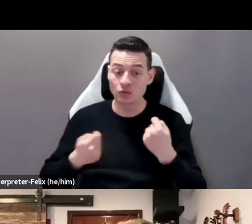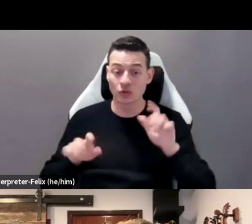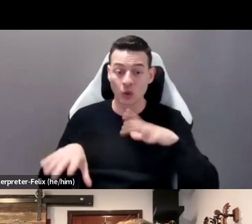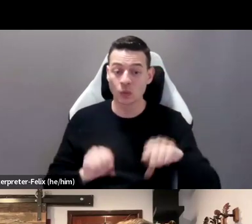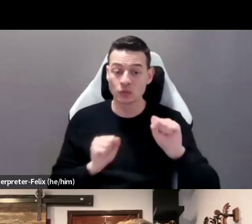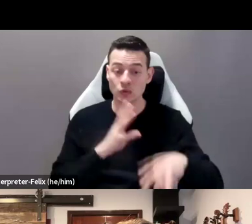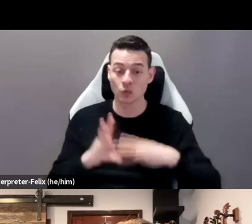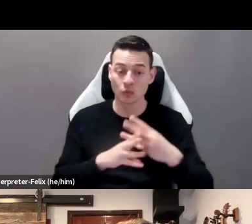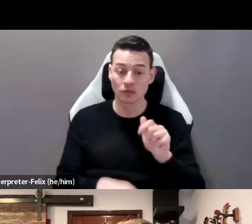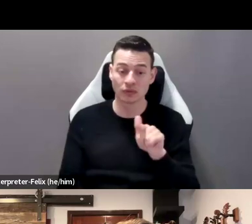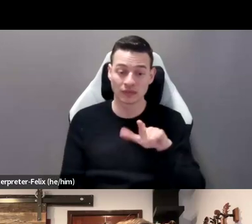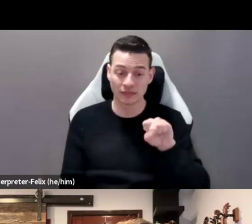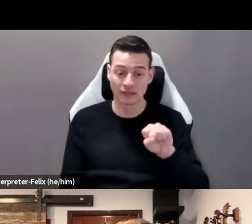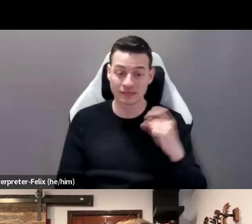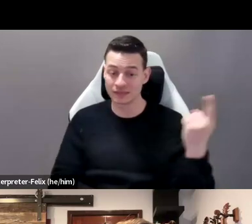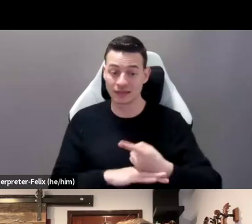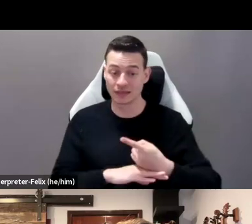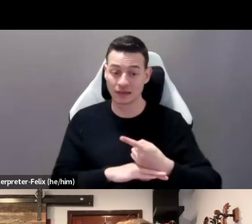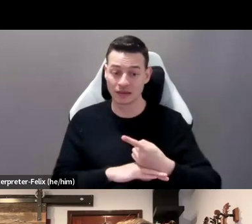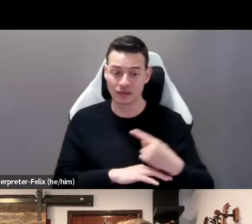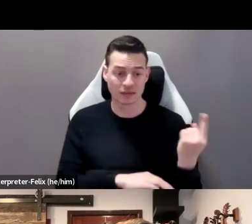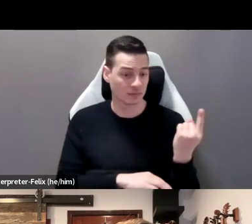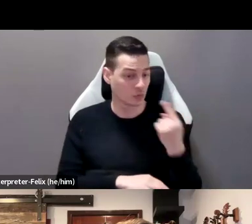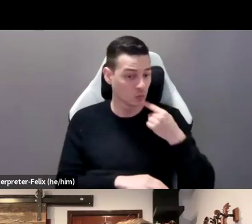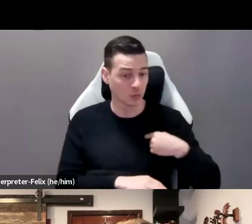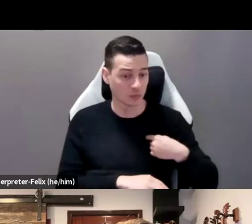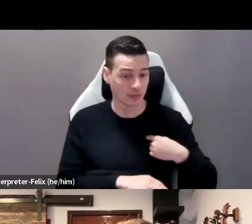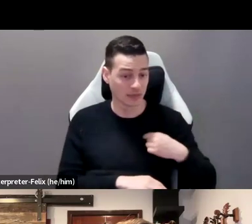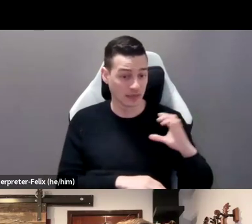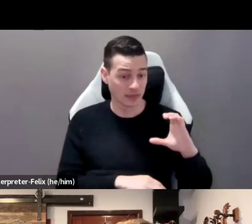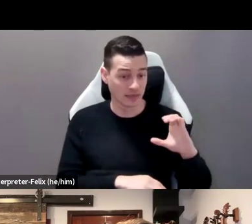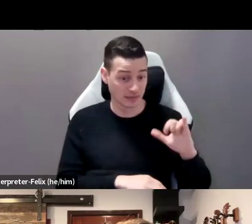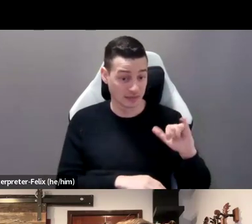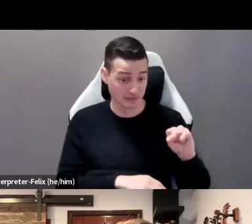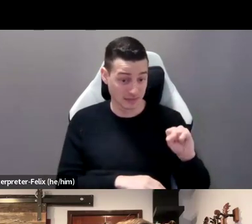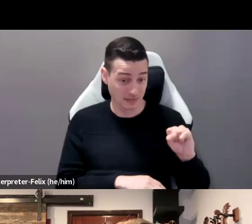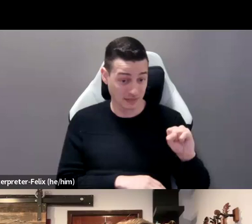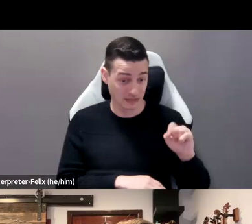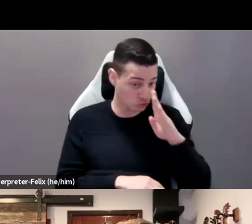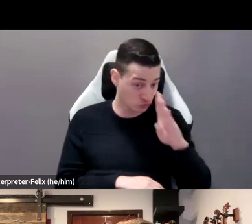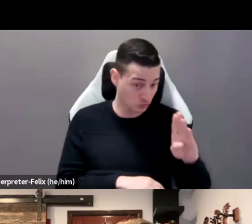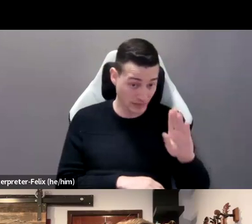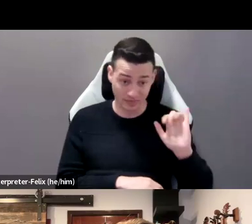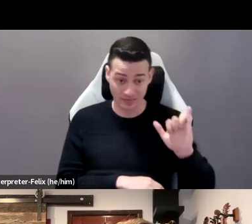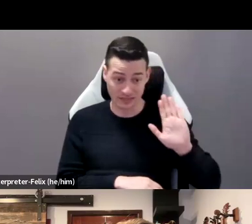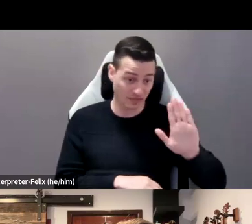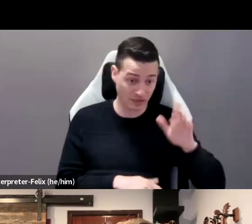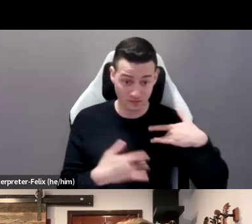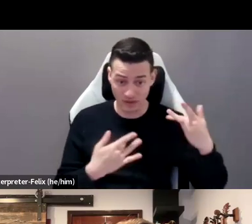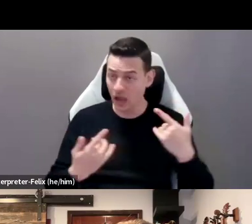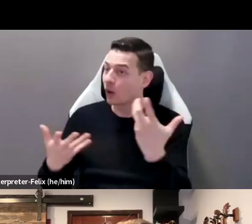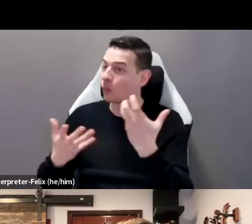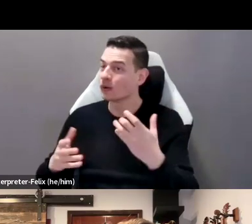who was cisgendered and straight that that's their event. Like, I was trying to collaborate with them. Could I help grow this and make